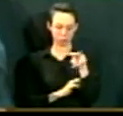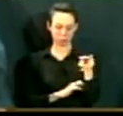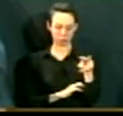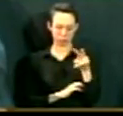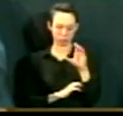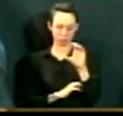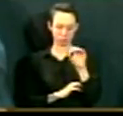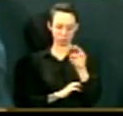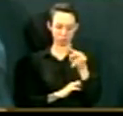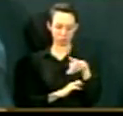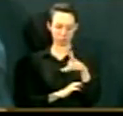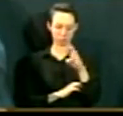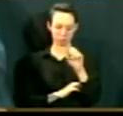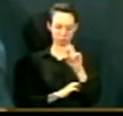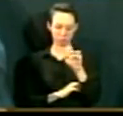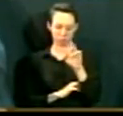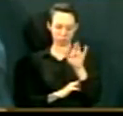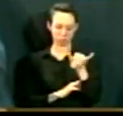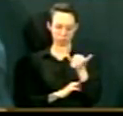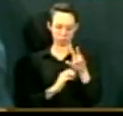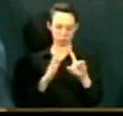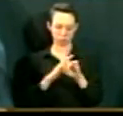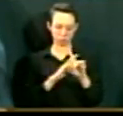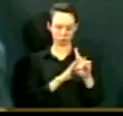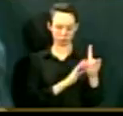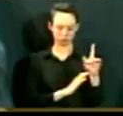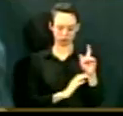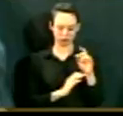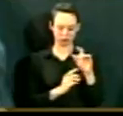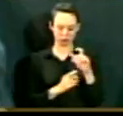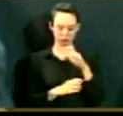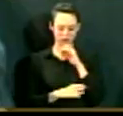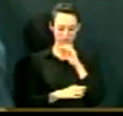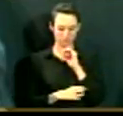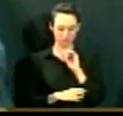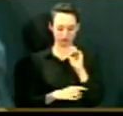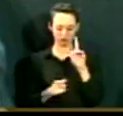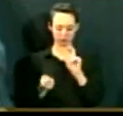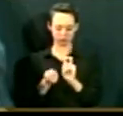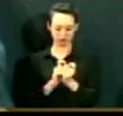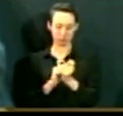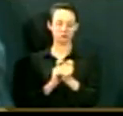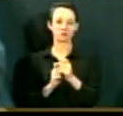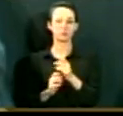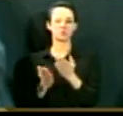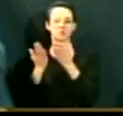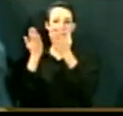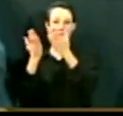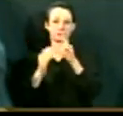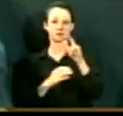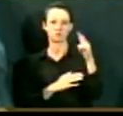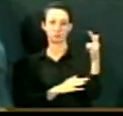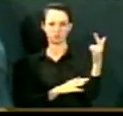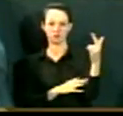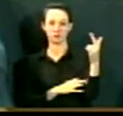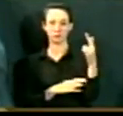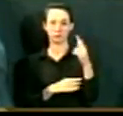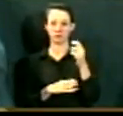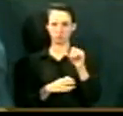Attendance Ages as amended. So moved. Second. Motion by Mr. Norman, seconded by Ms. Owen. Any